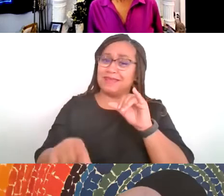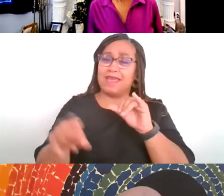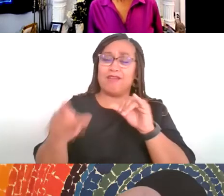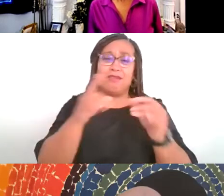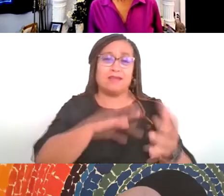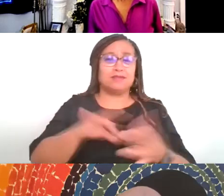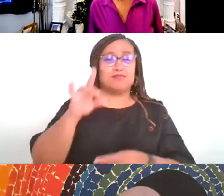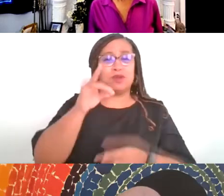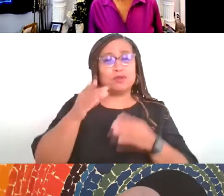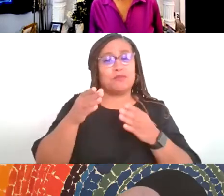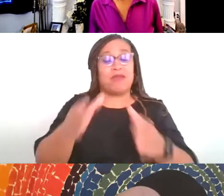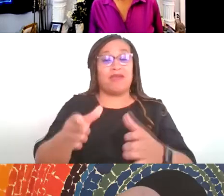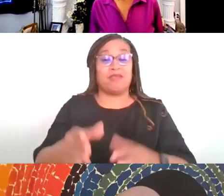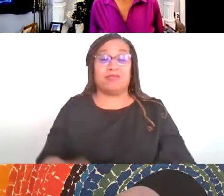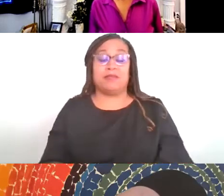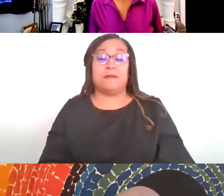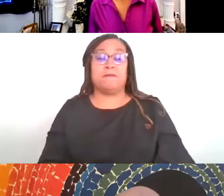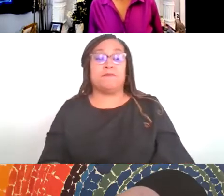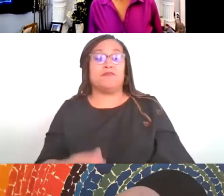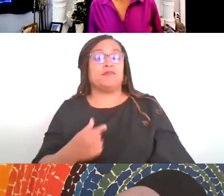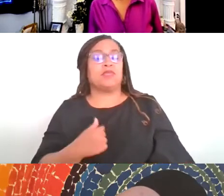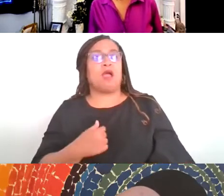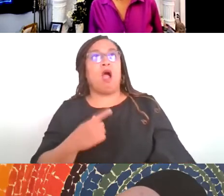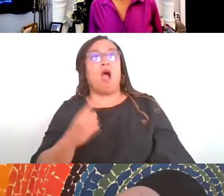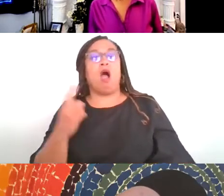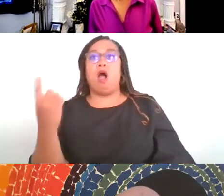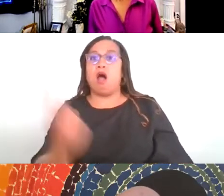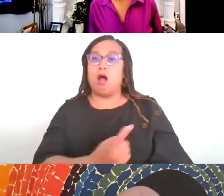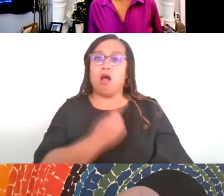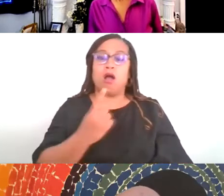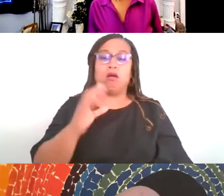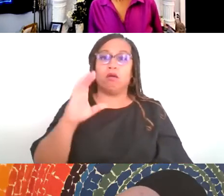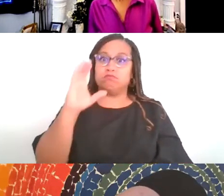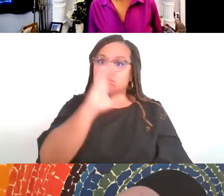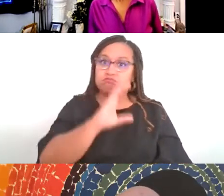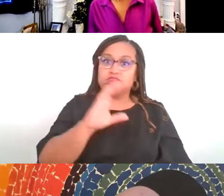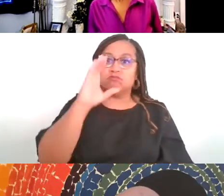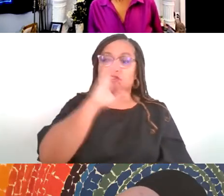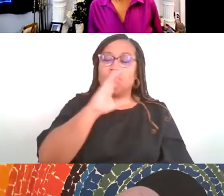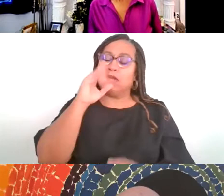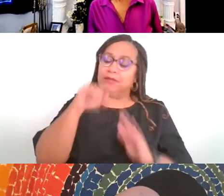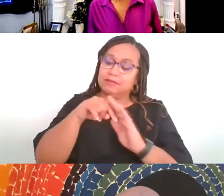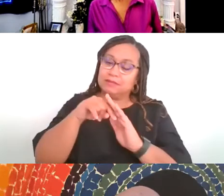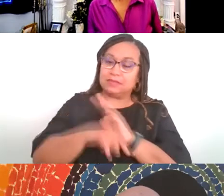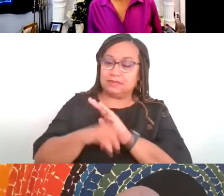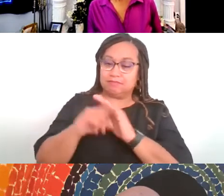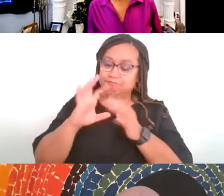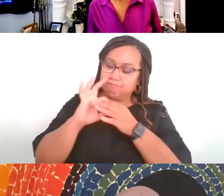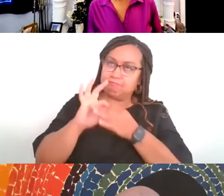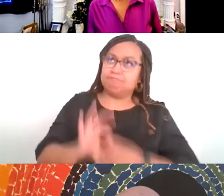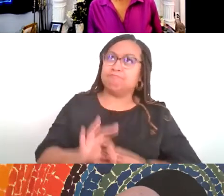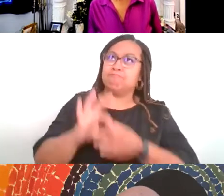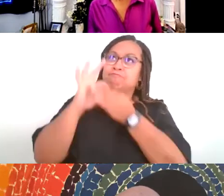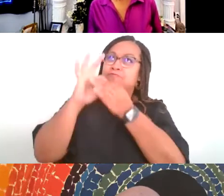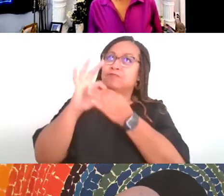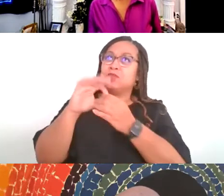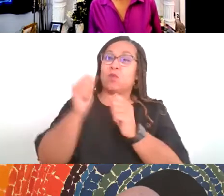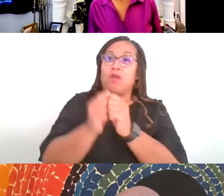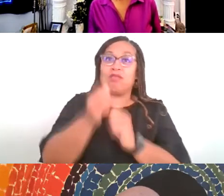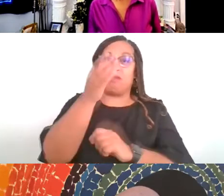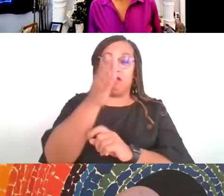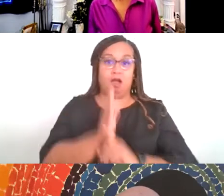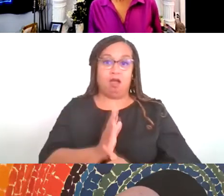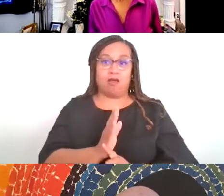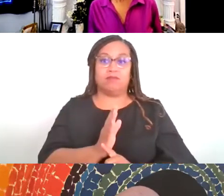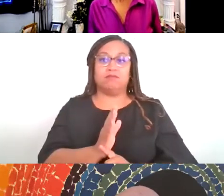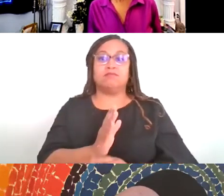has always been looking and searching for that deep connection with God. He has been involved with